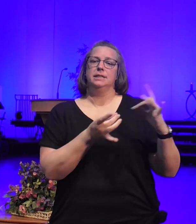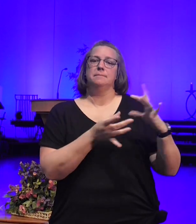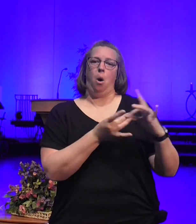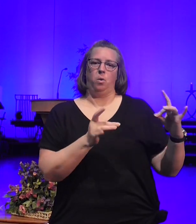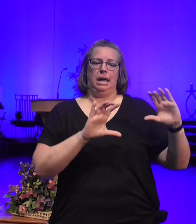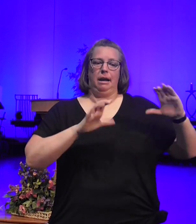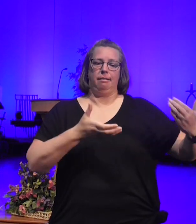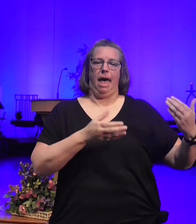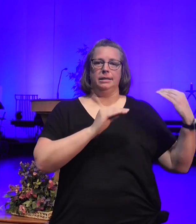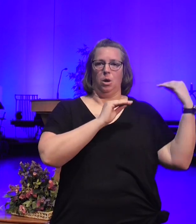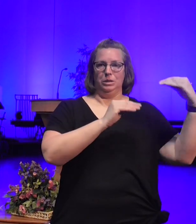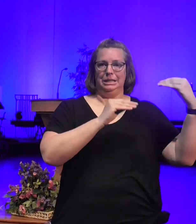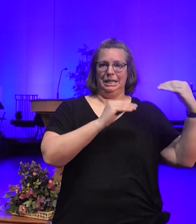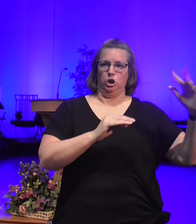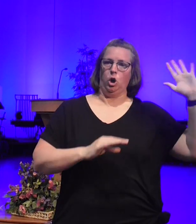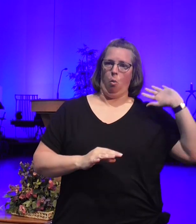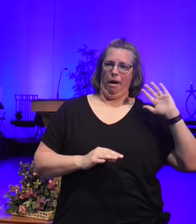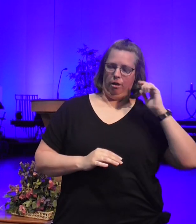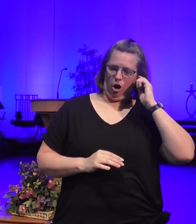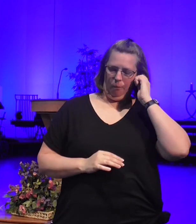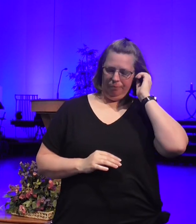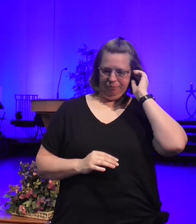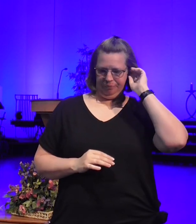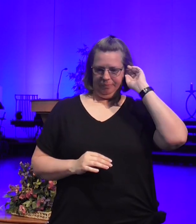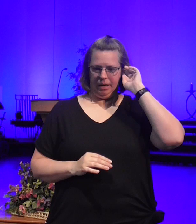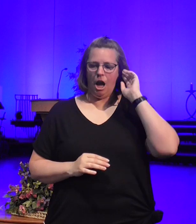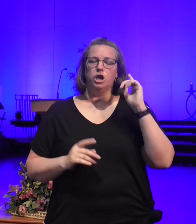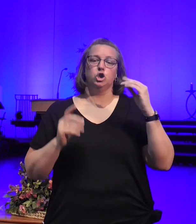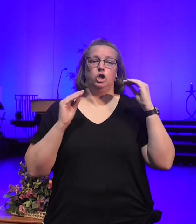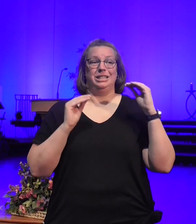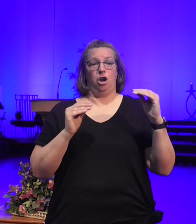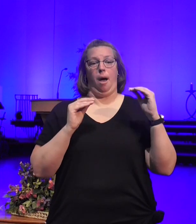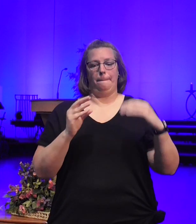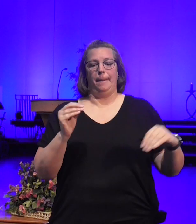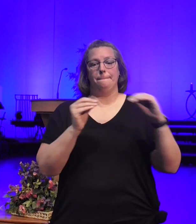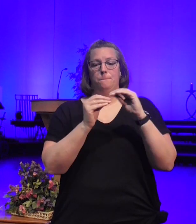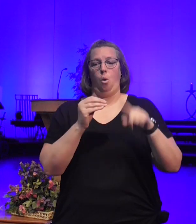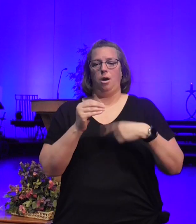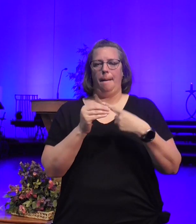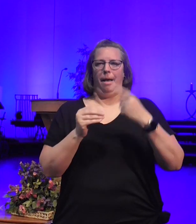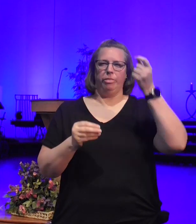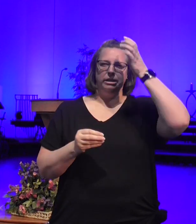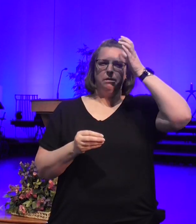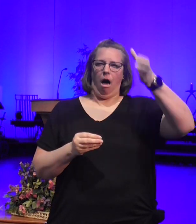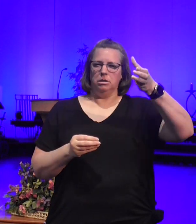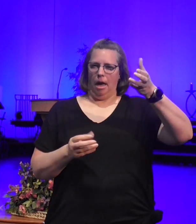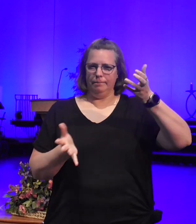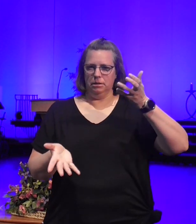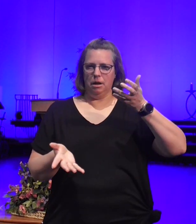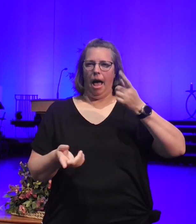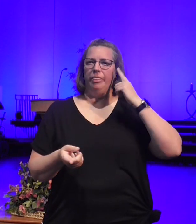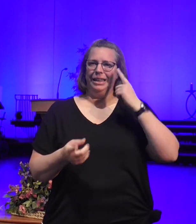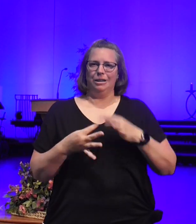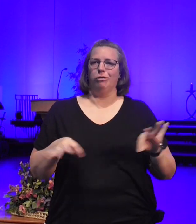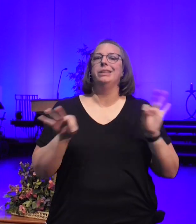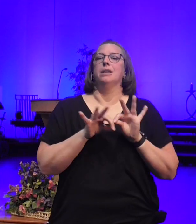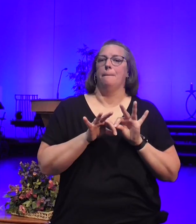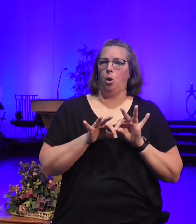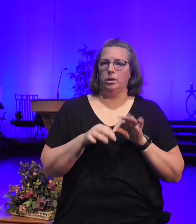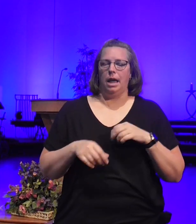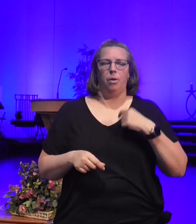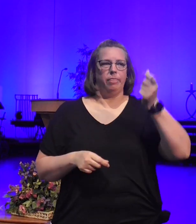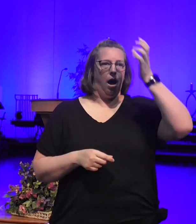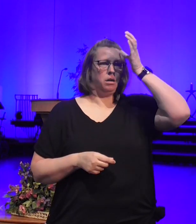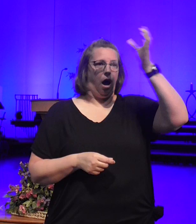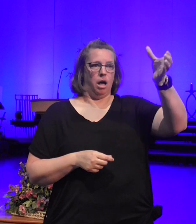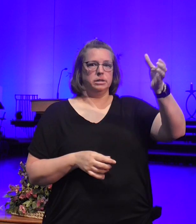was teaching a while back, and she really taught me more about a concept that I've heard about that I think is so important. It's the